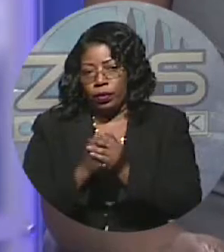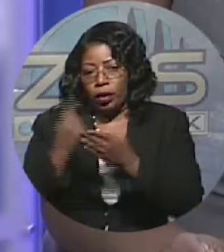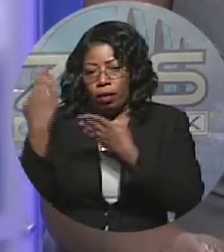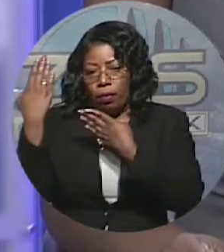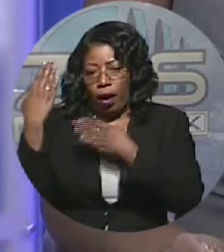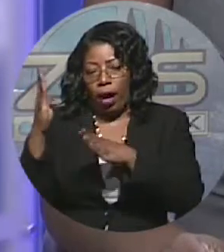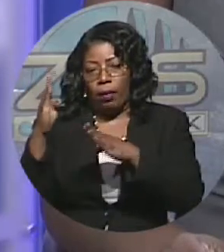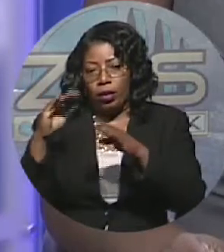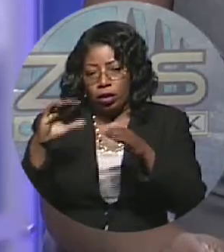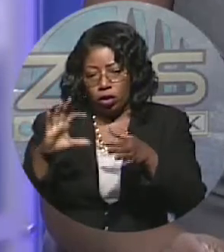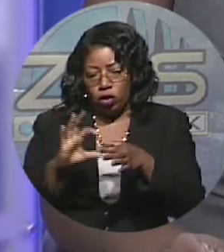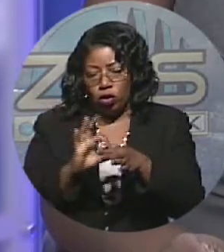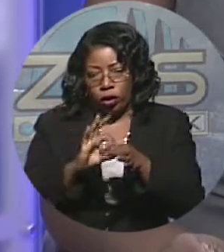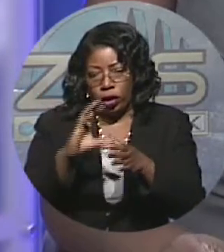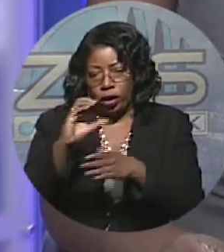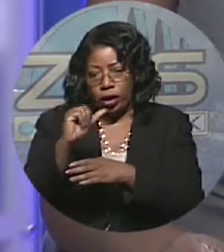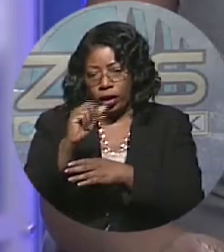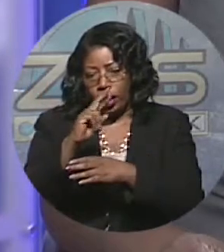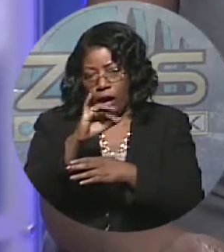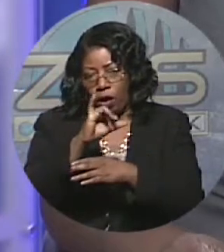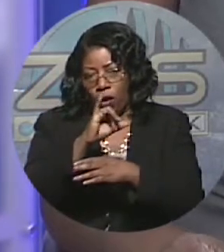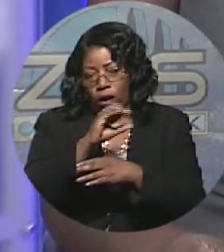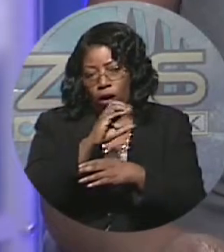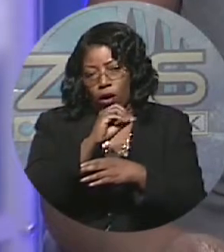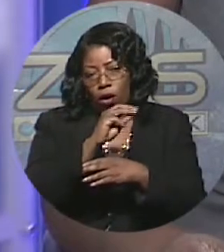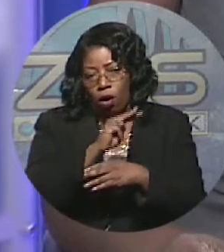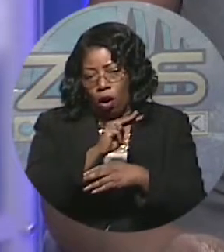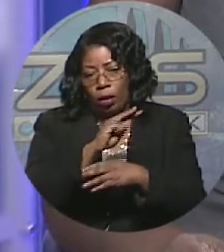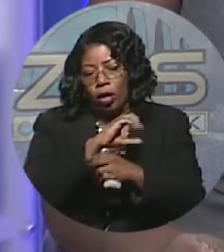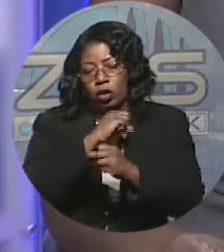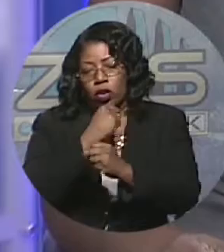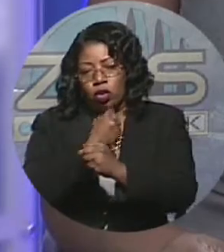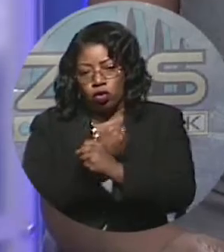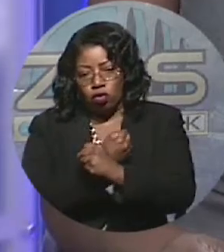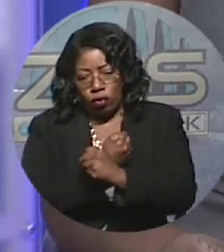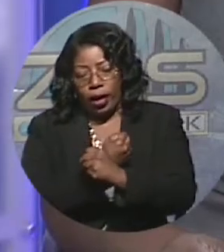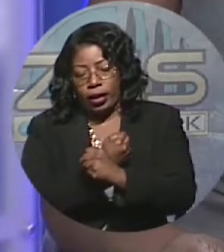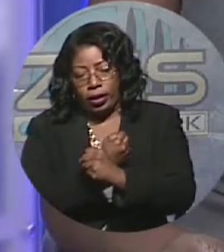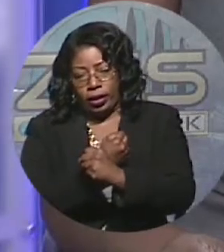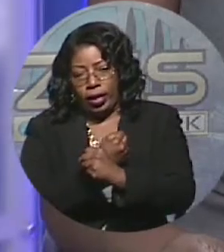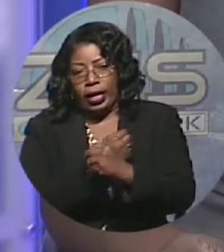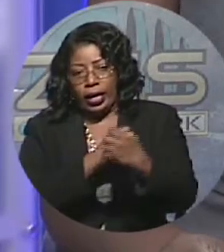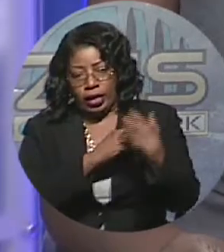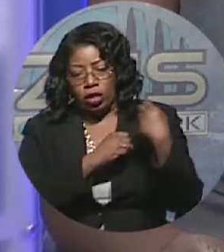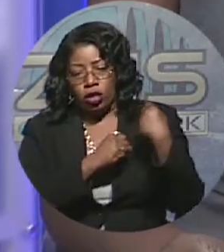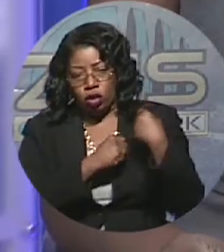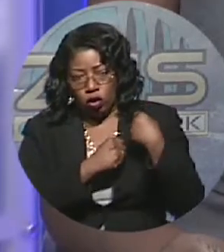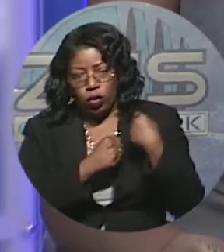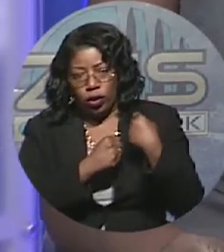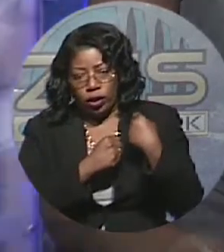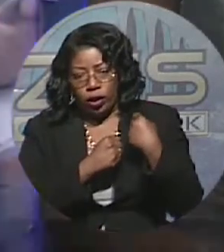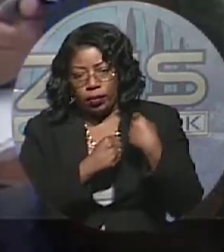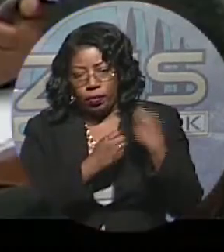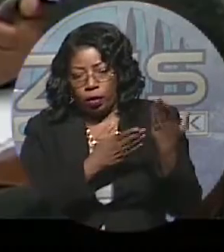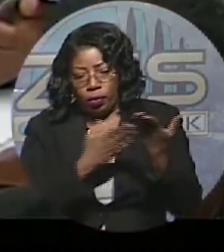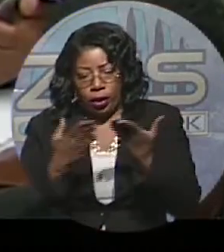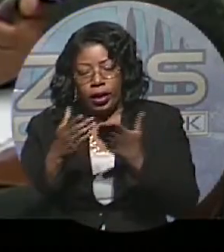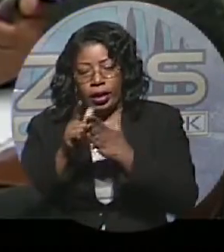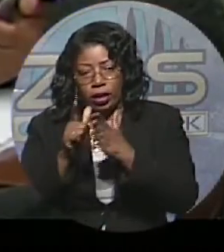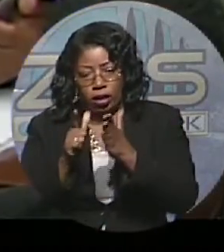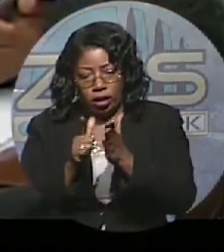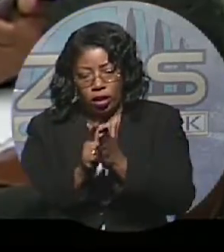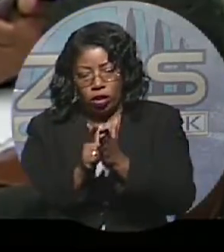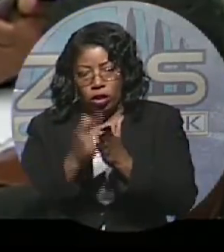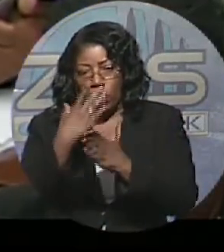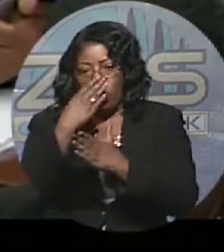The Bahamas is joining the CARICOM community in strengthening security across the region by implementing crucial legislation. Yesterday,